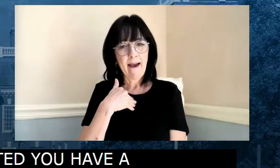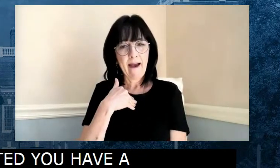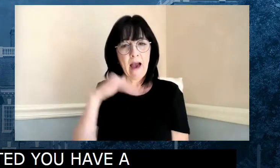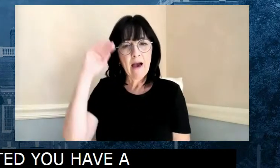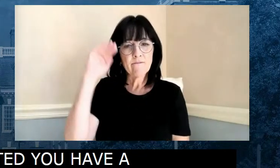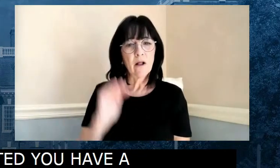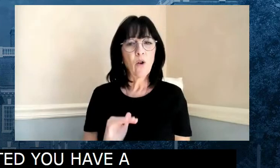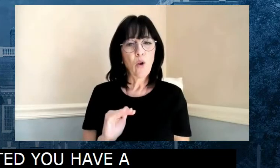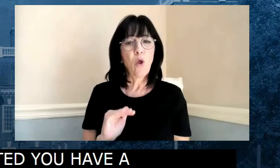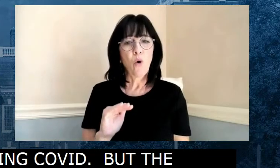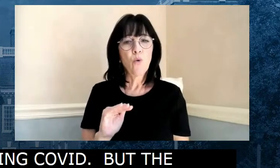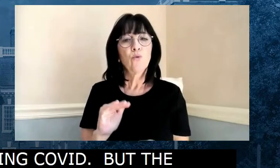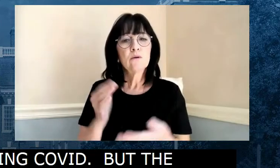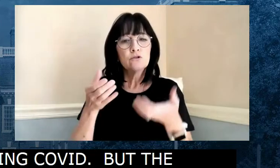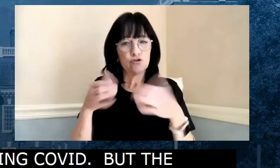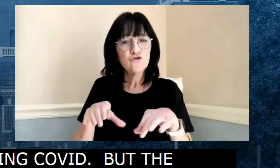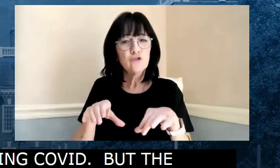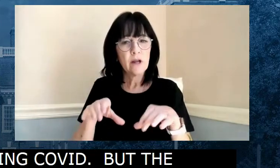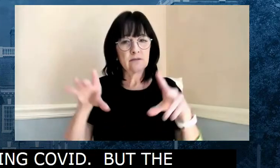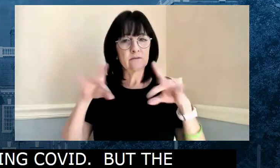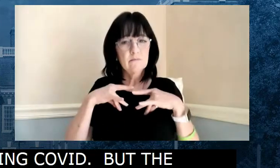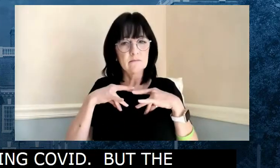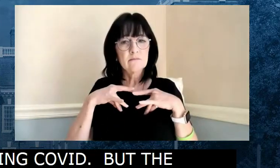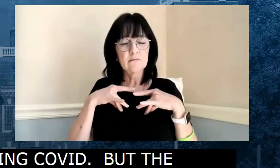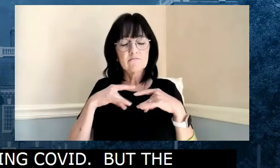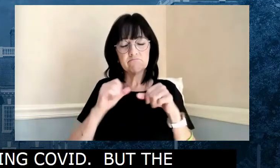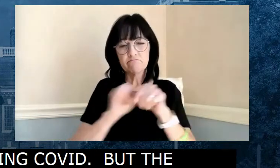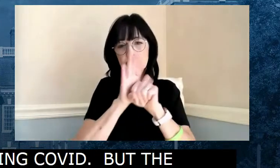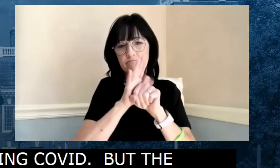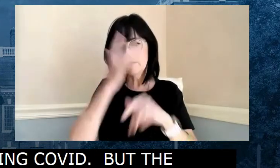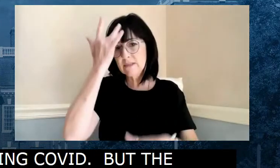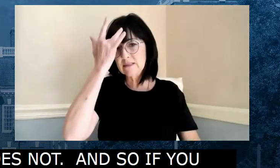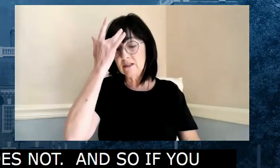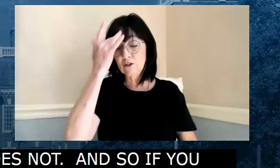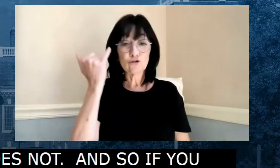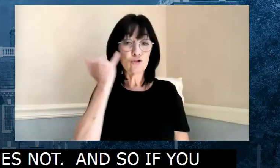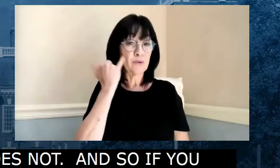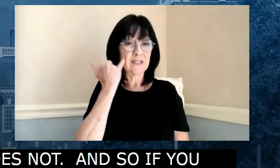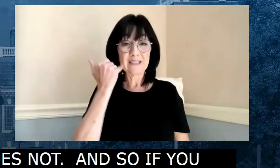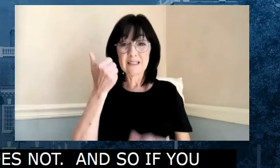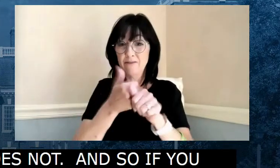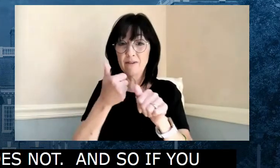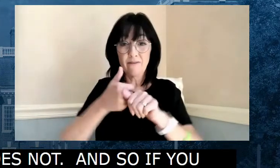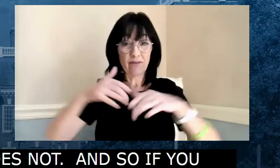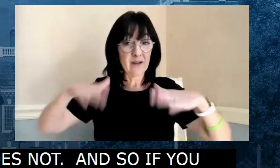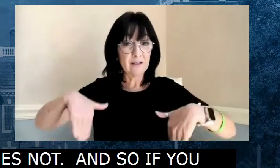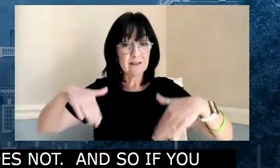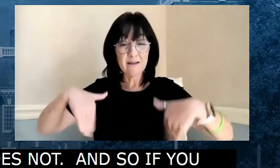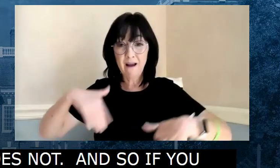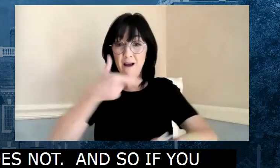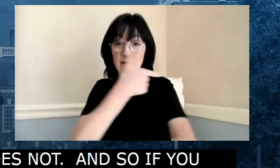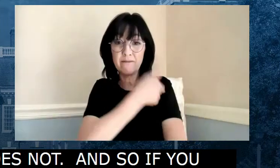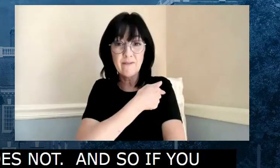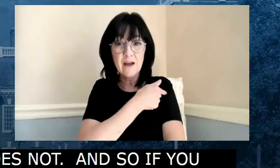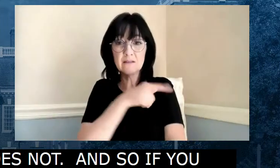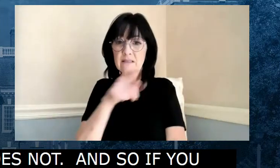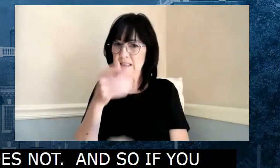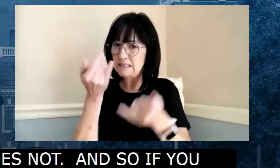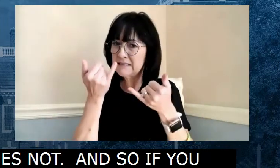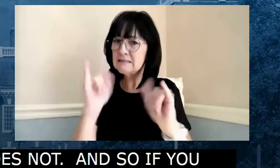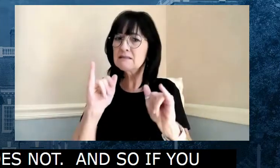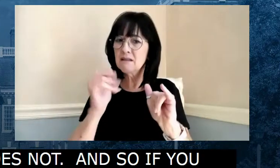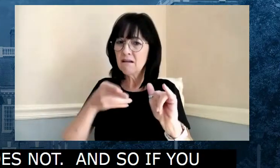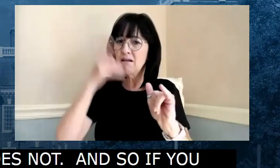does not. And so if you are unvaccinated or not fully vaccinated, you remain at risk for contracting